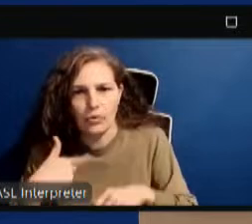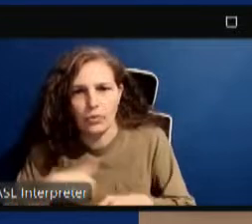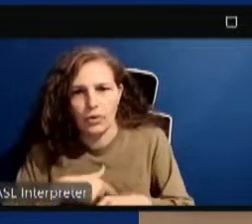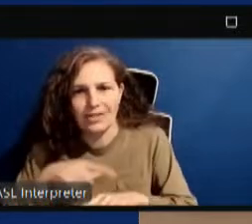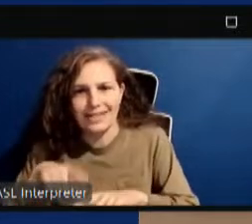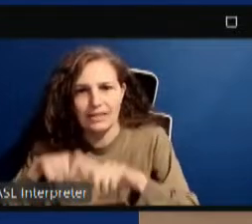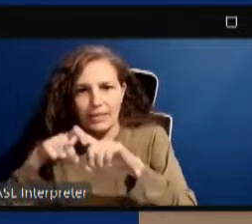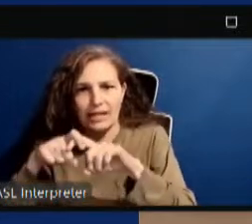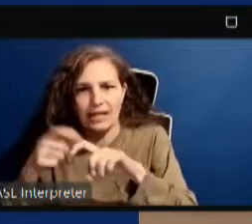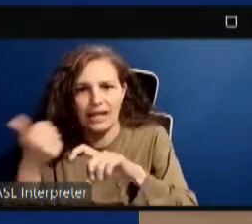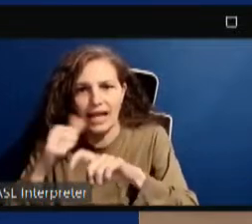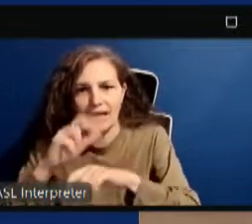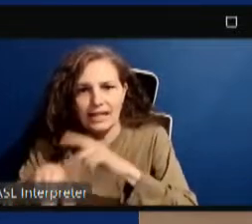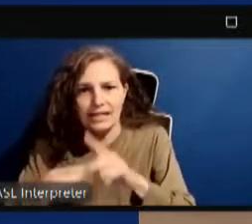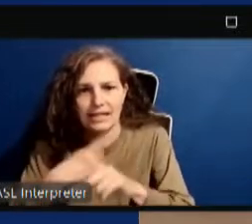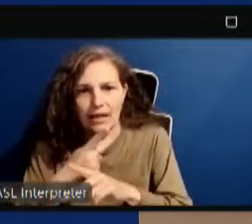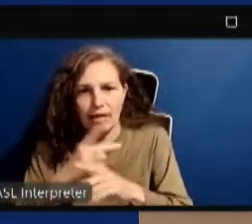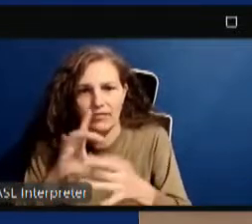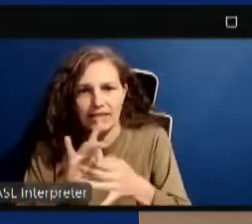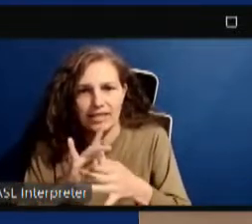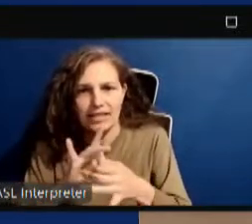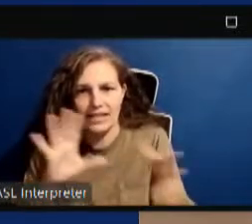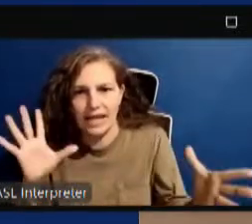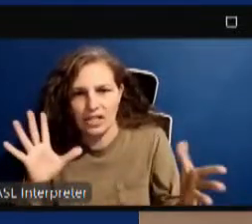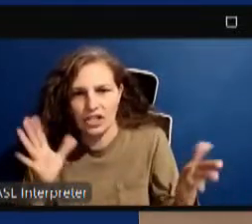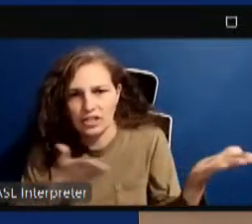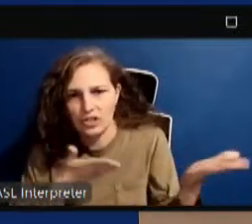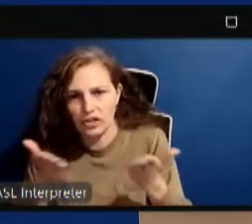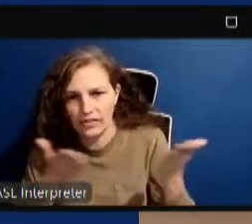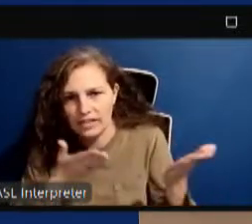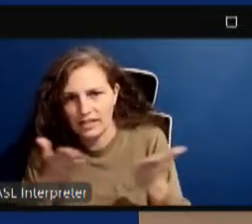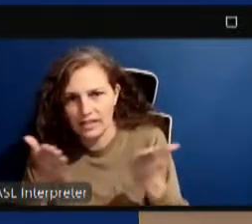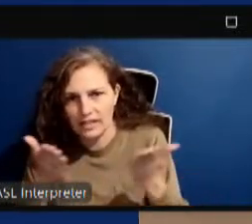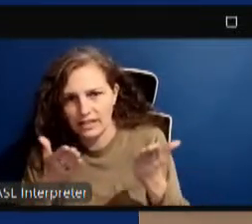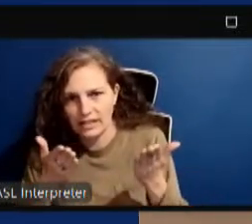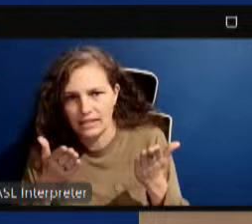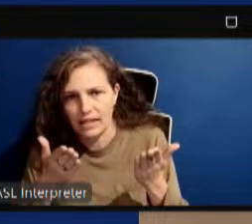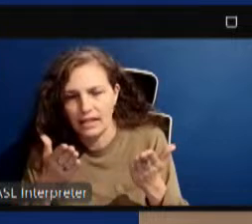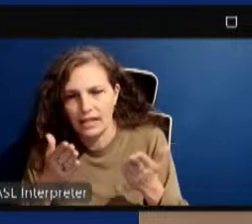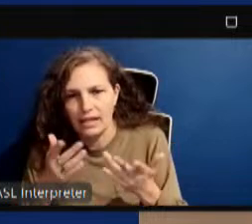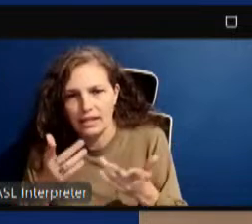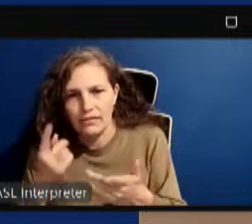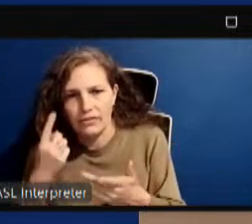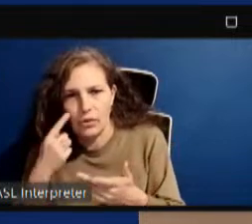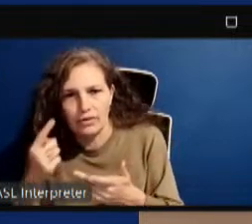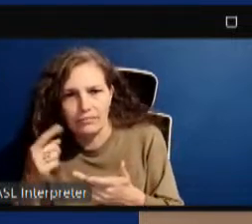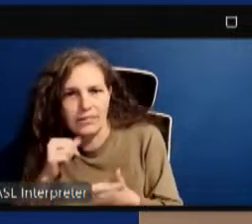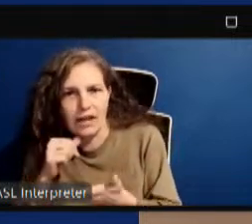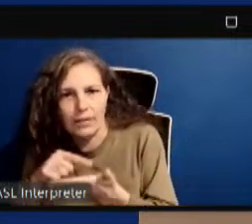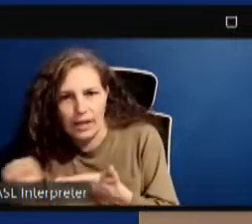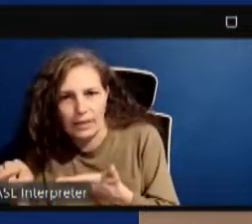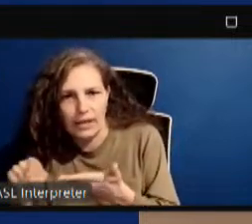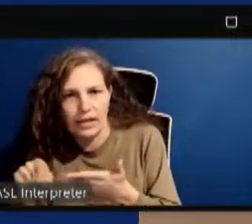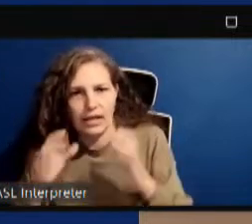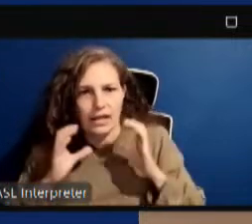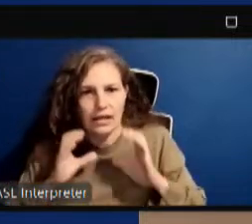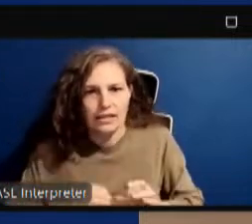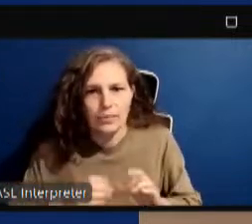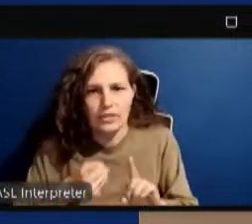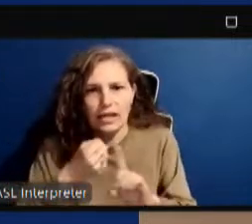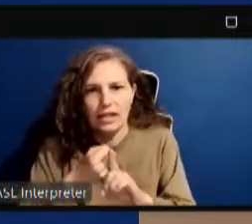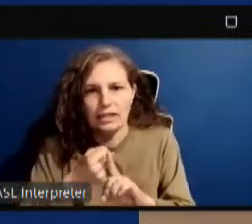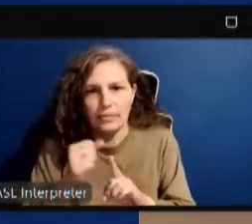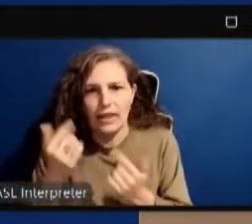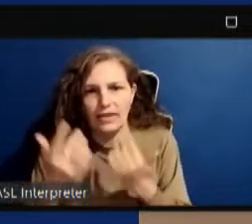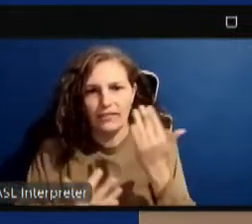disconnection services associated for non-payment. Customers impacted by the wildfire and windstorm conditions